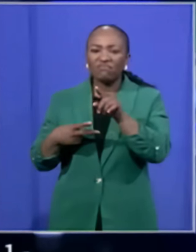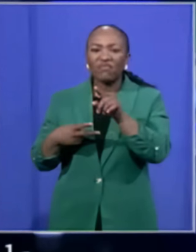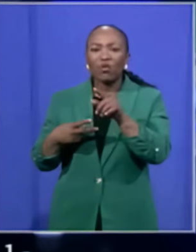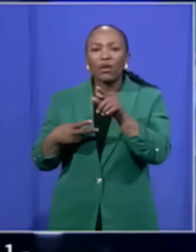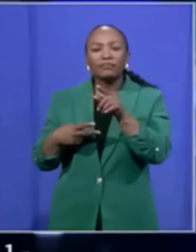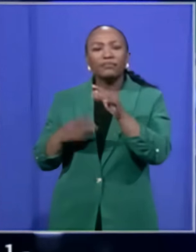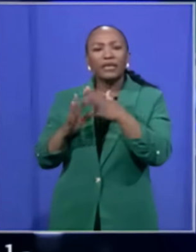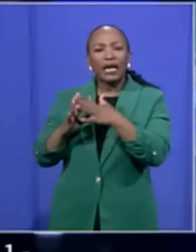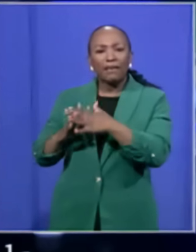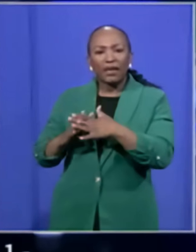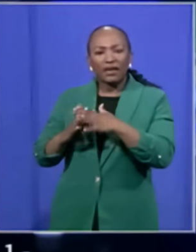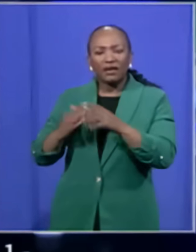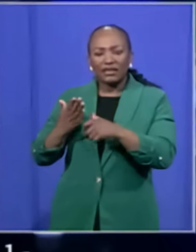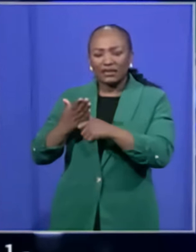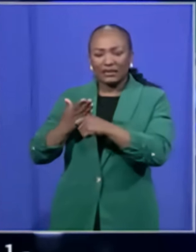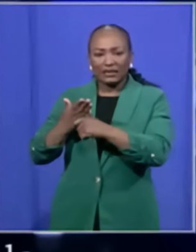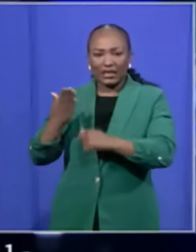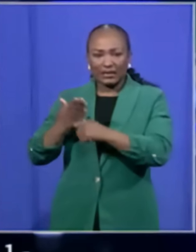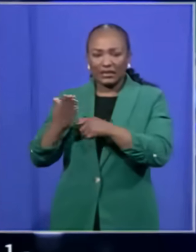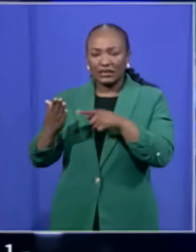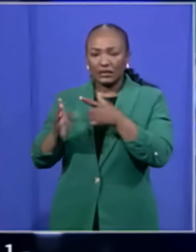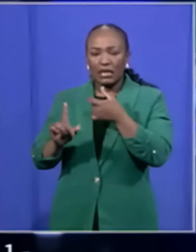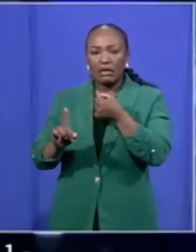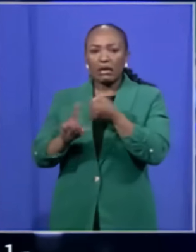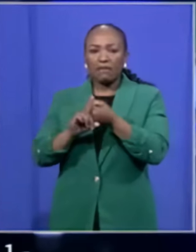naha ya Amerika.